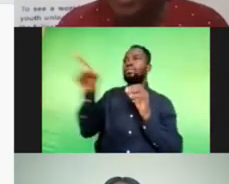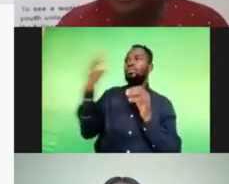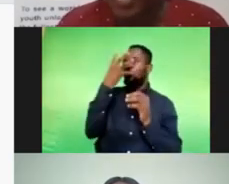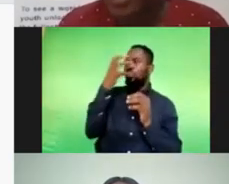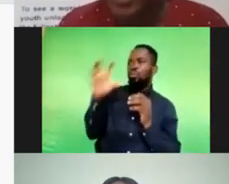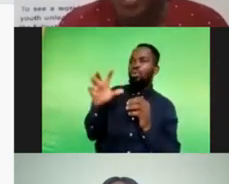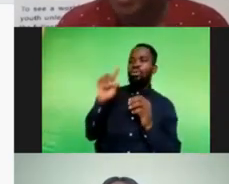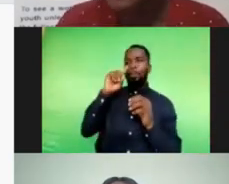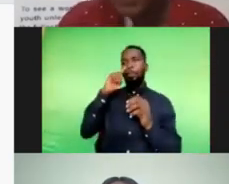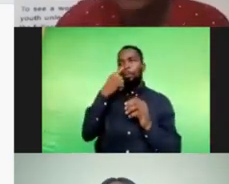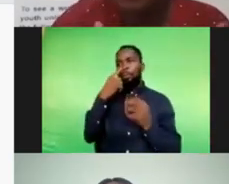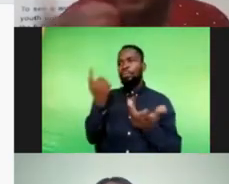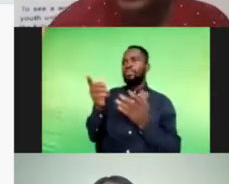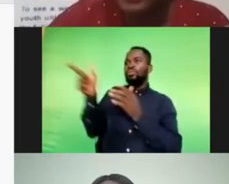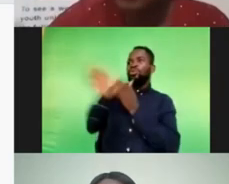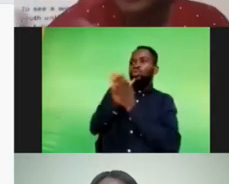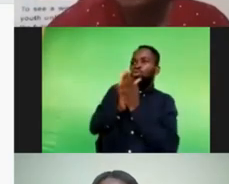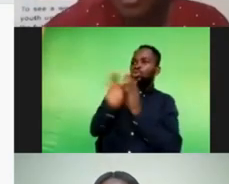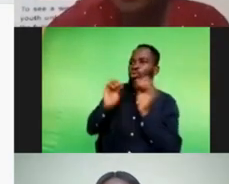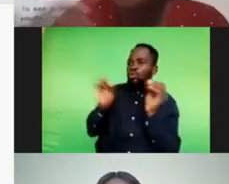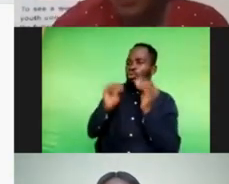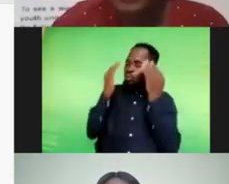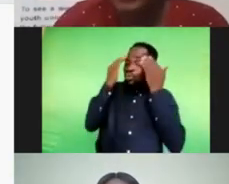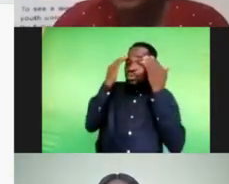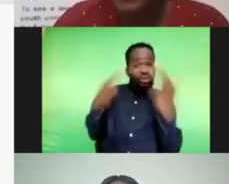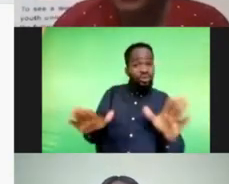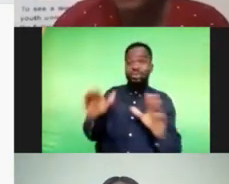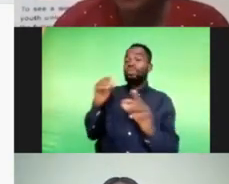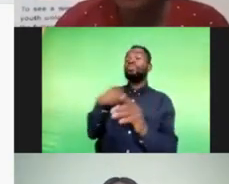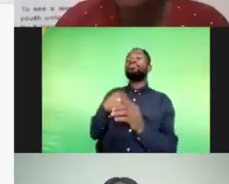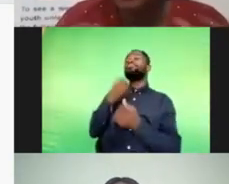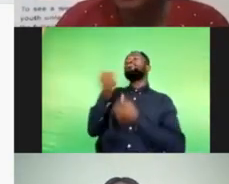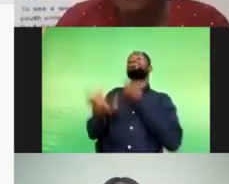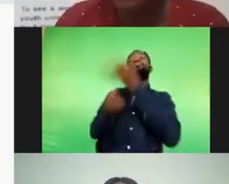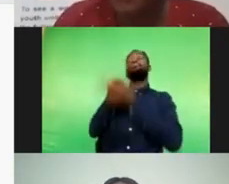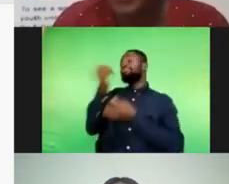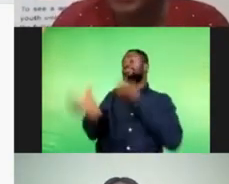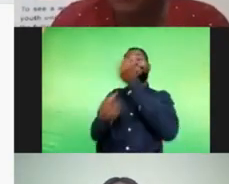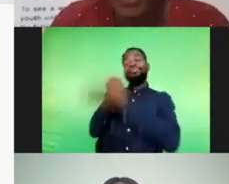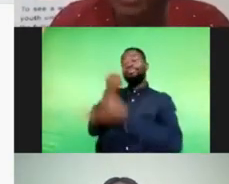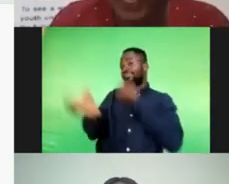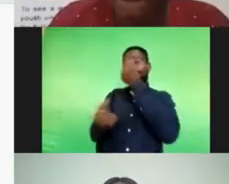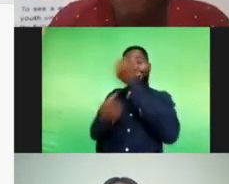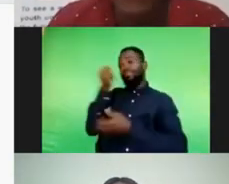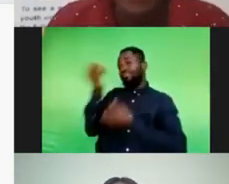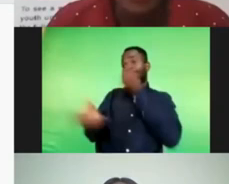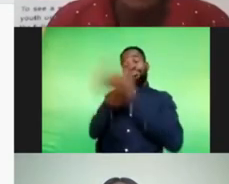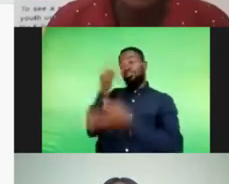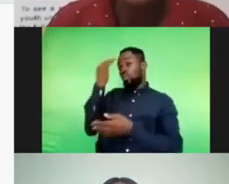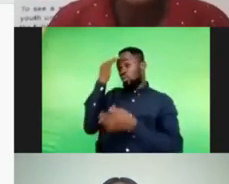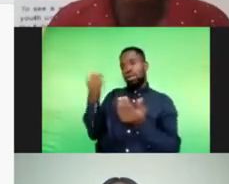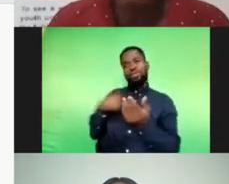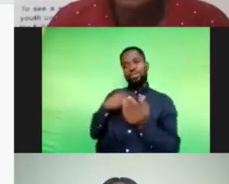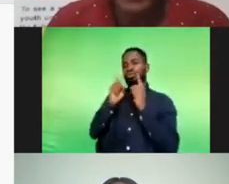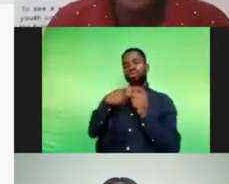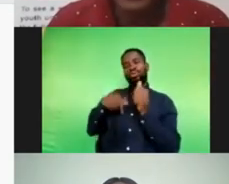you're not interested. They can just continue speaking and speaking because if a topic interests them.